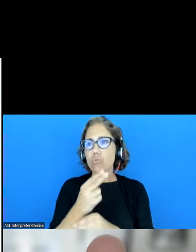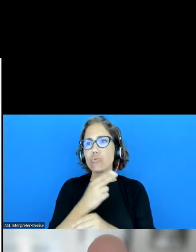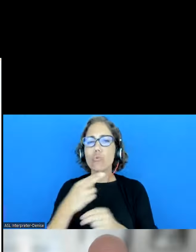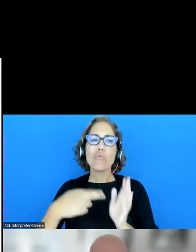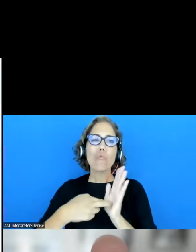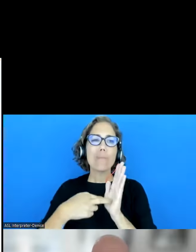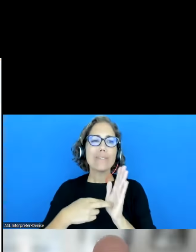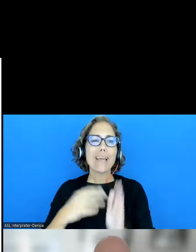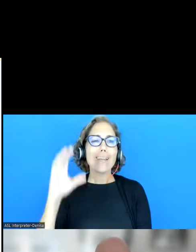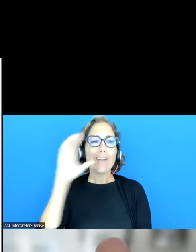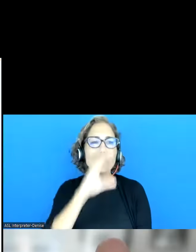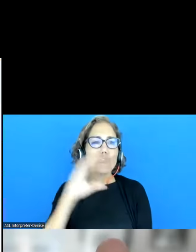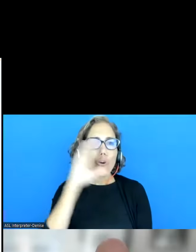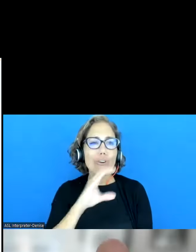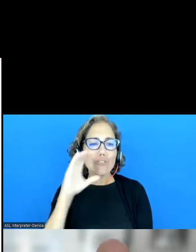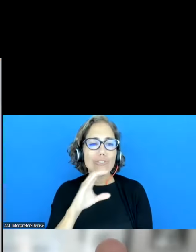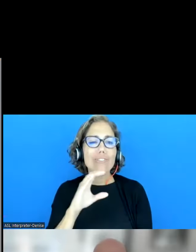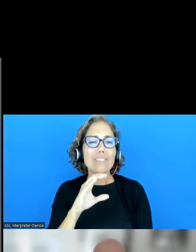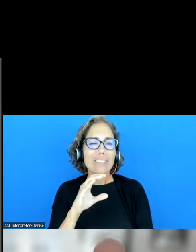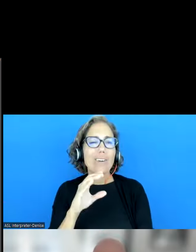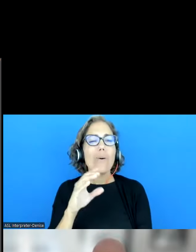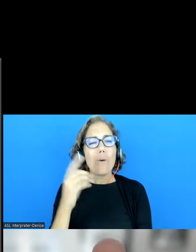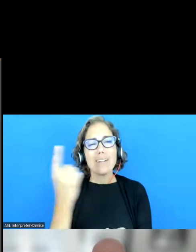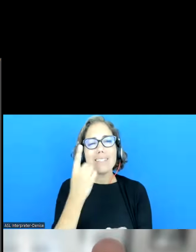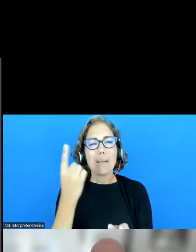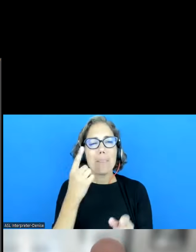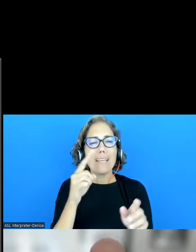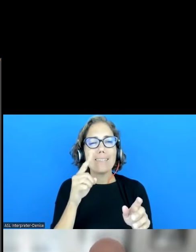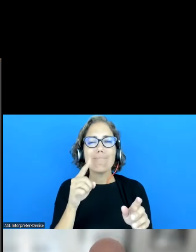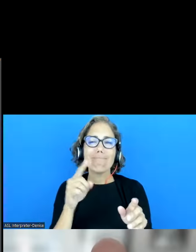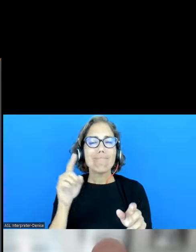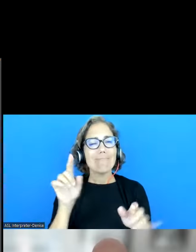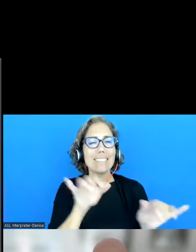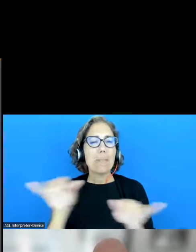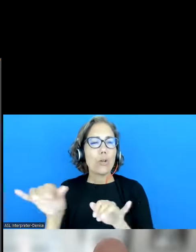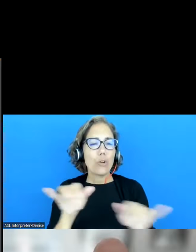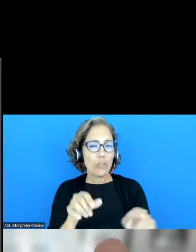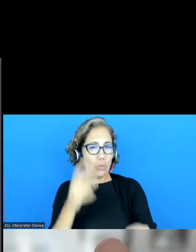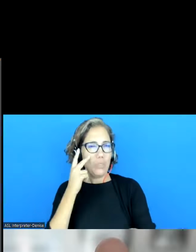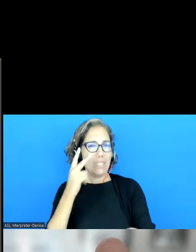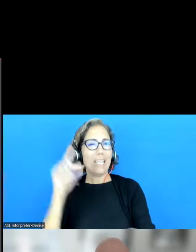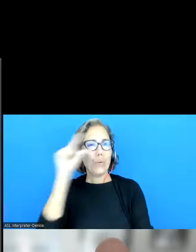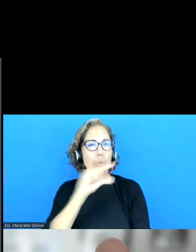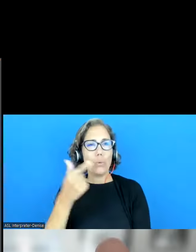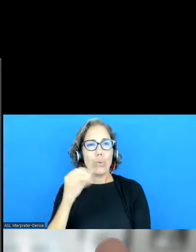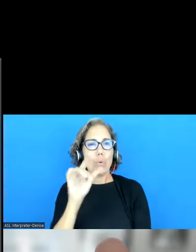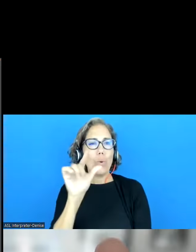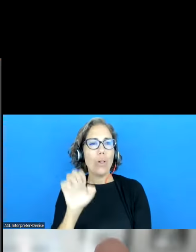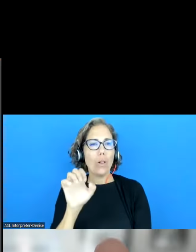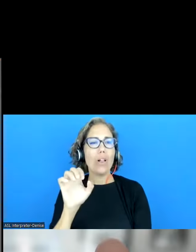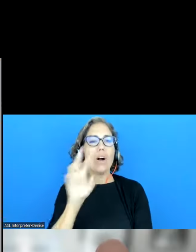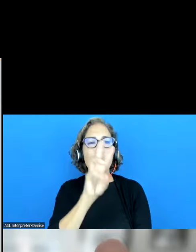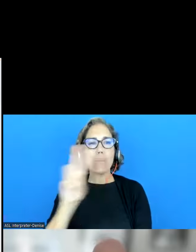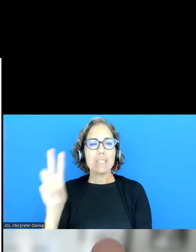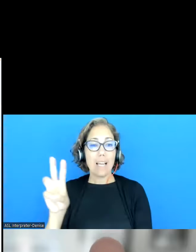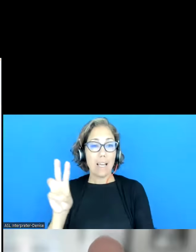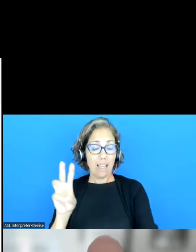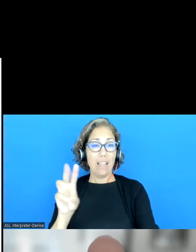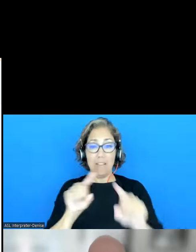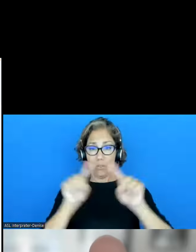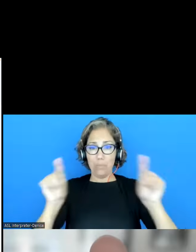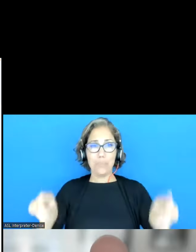search button or something similar, like we see here on the Google website. The Google website in the search bar